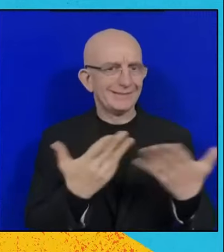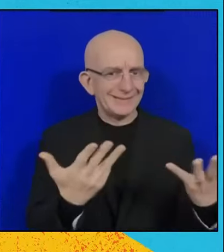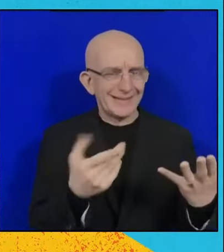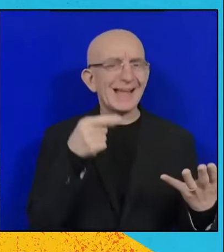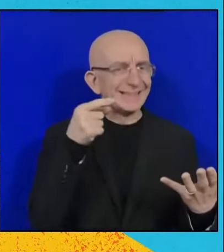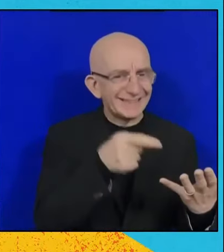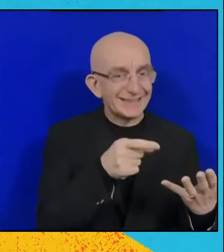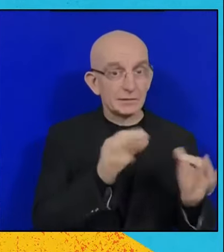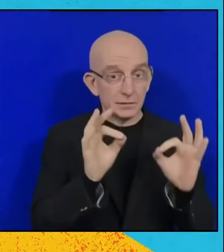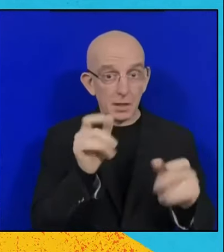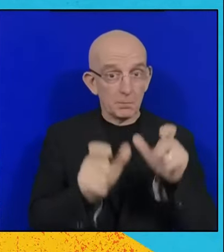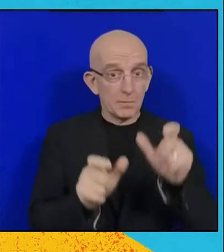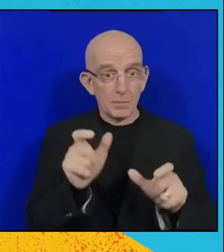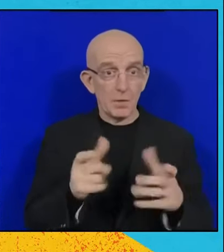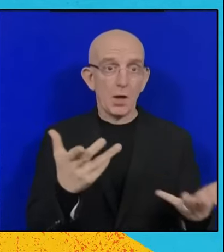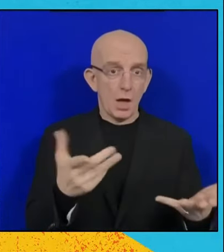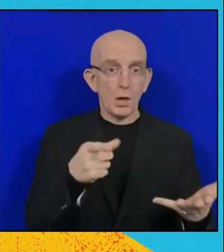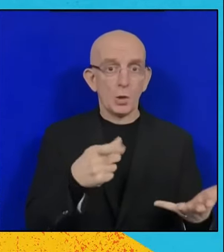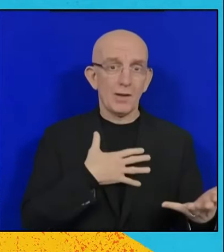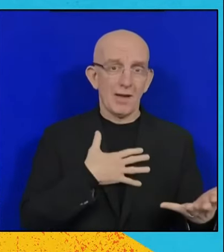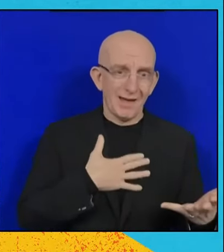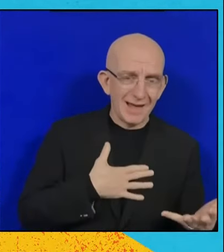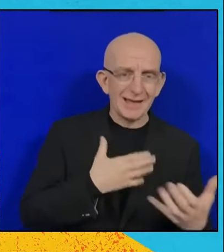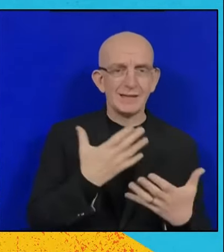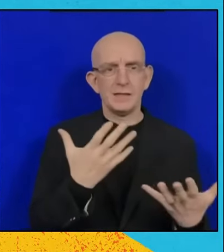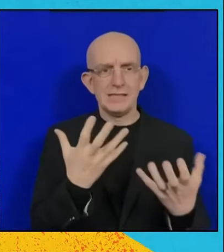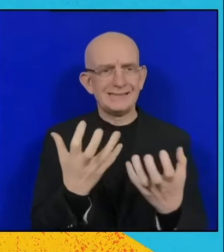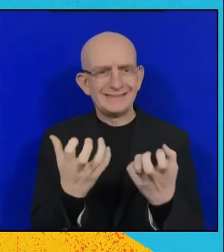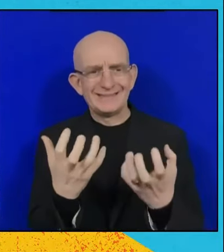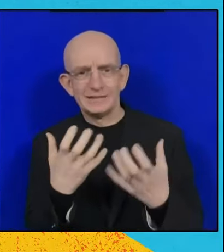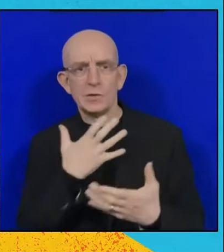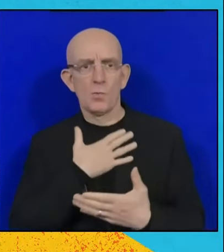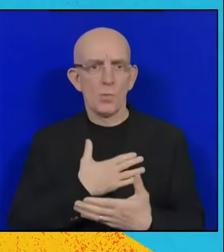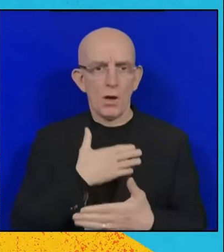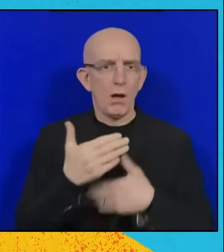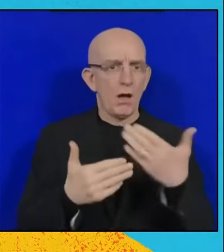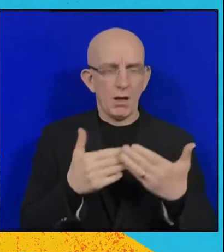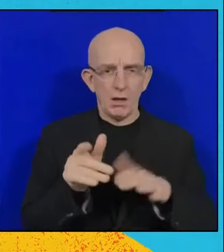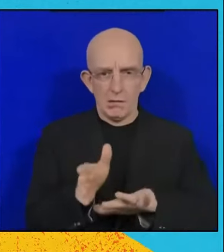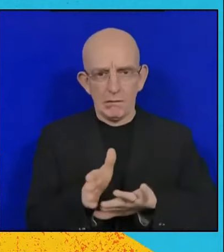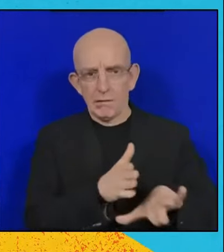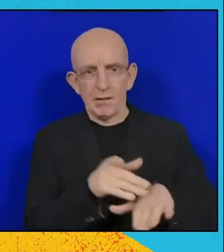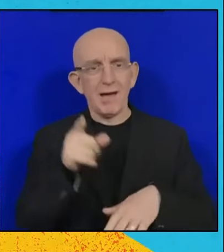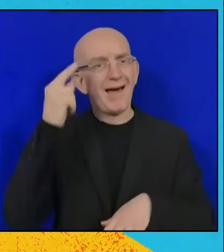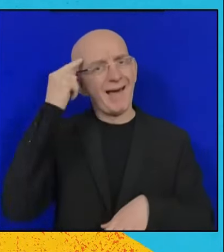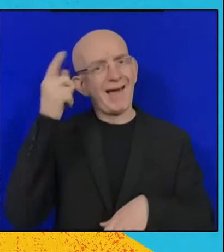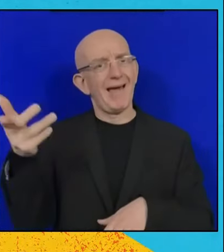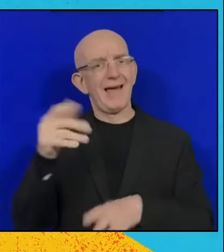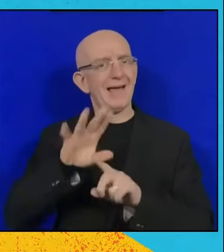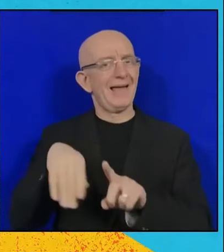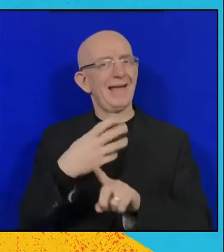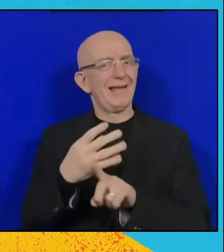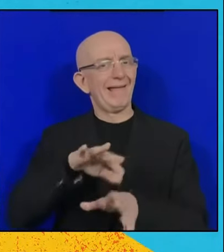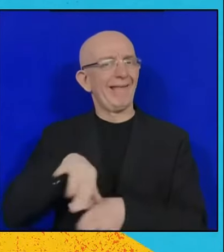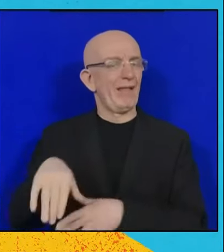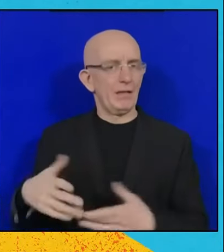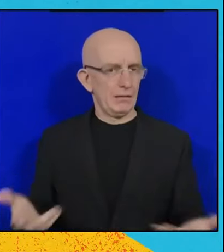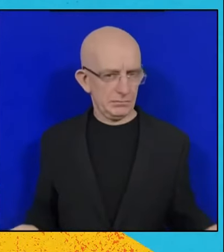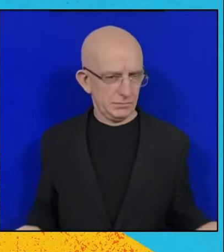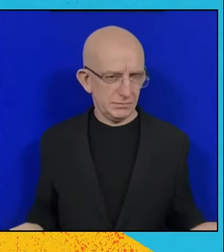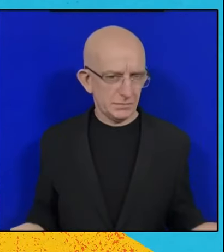because we're running out of time. Chantel, based on your work with Little Dreamers Foundation and the Generation Equality Youth Task Force, what is the greatest